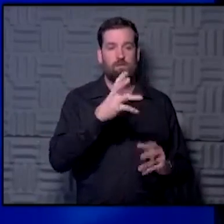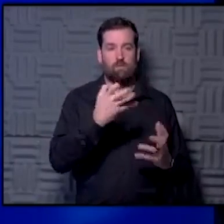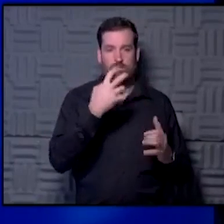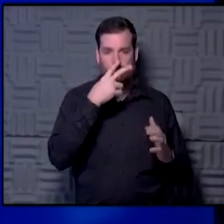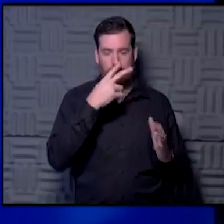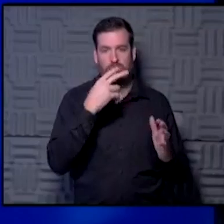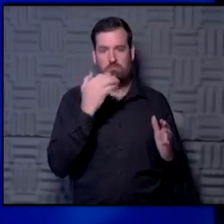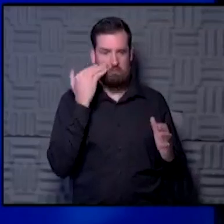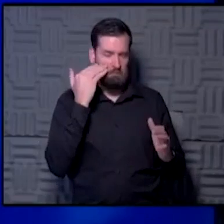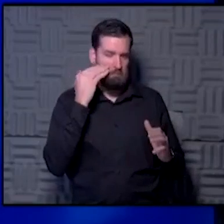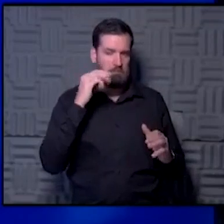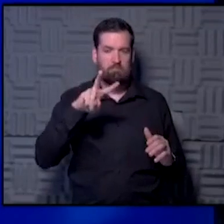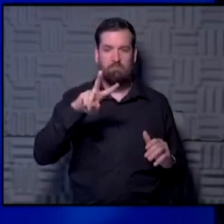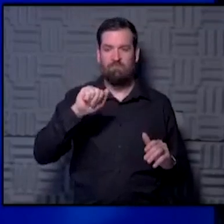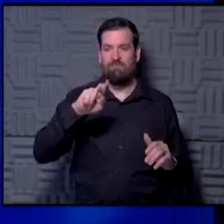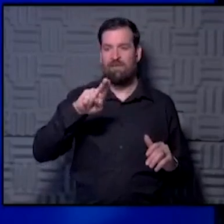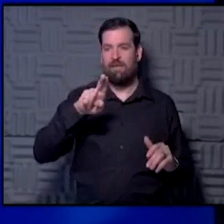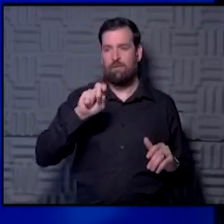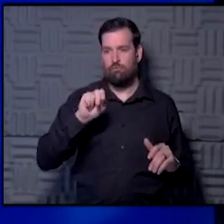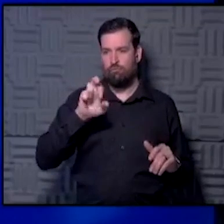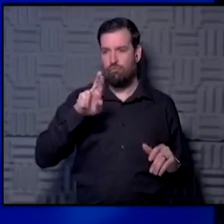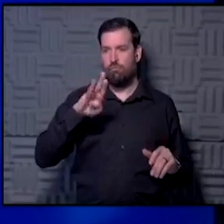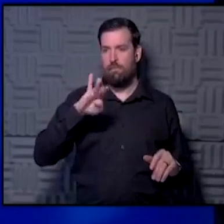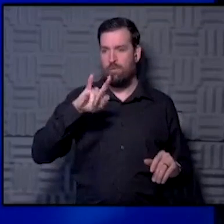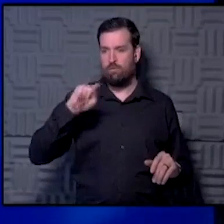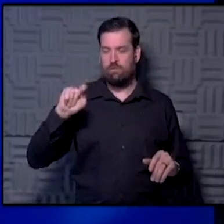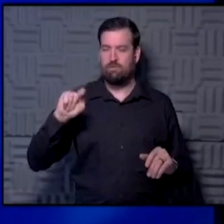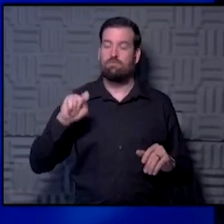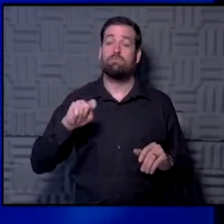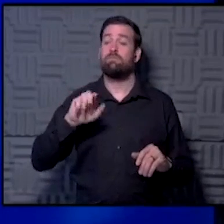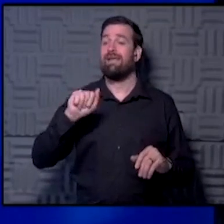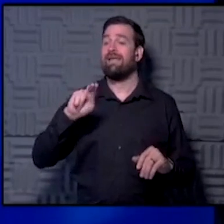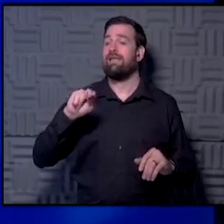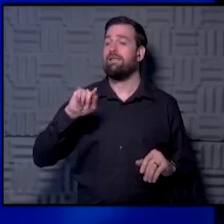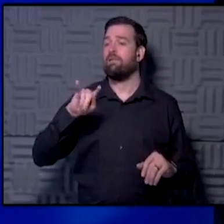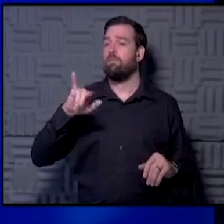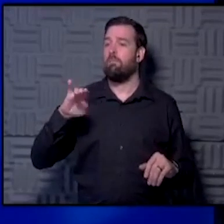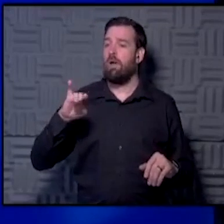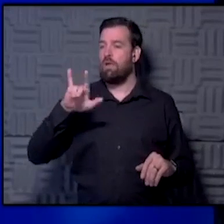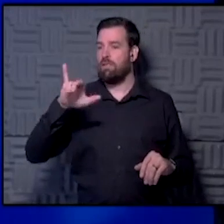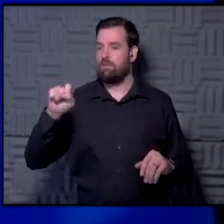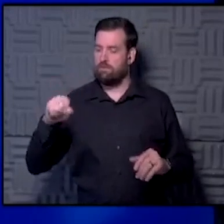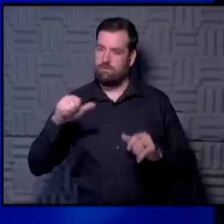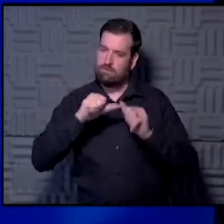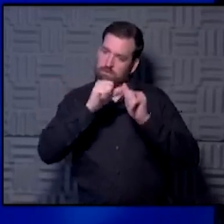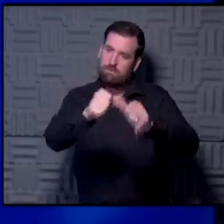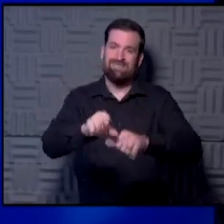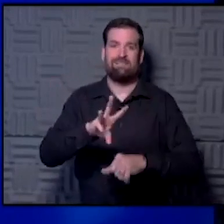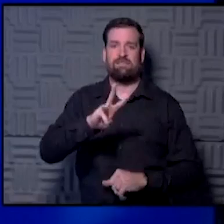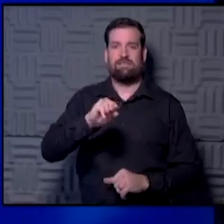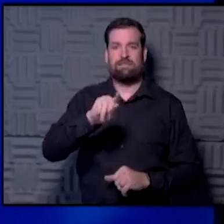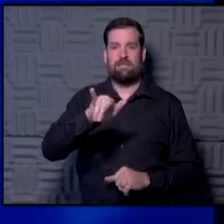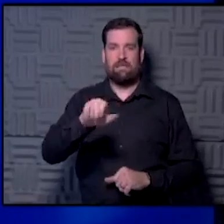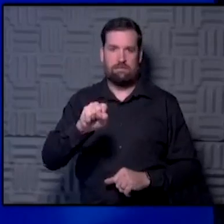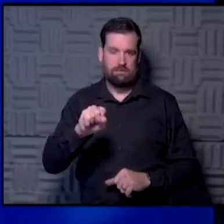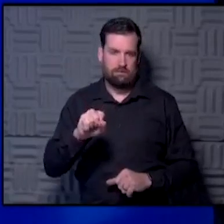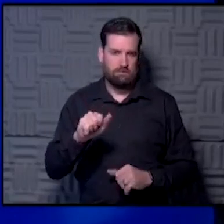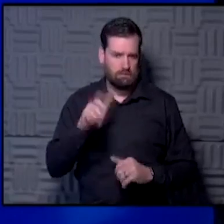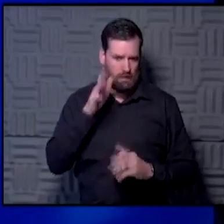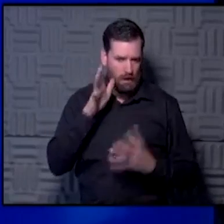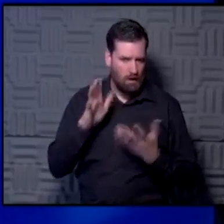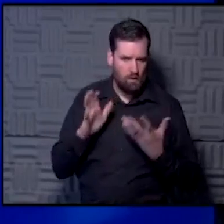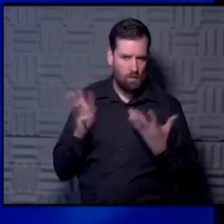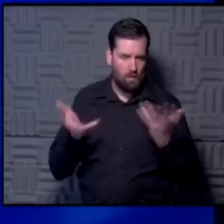read a study in Vanderbilt that said that antibodies only last for 60 days, and she wants to know your thought on how that's going to